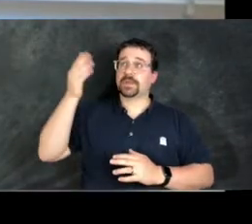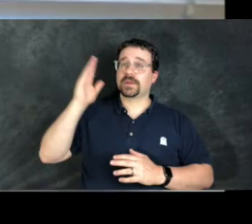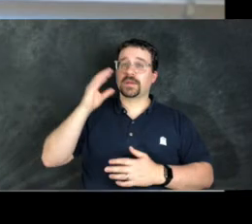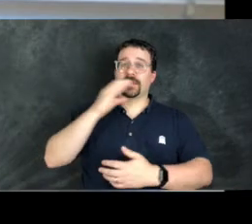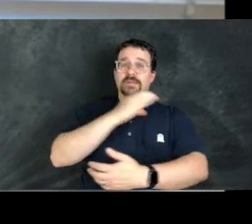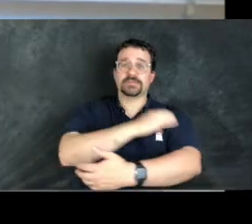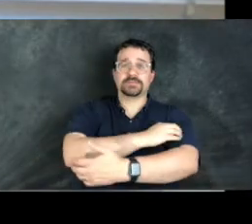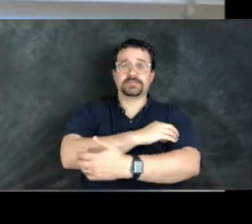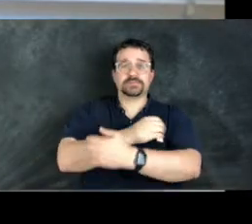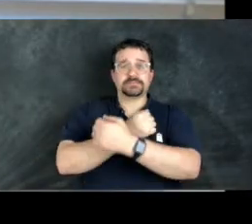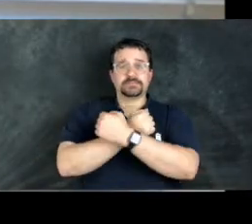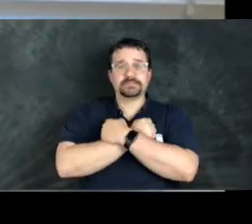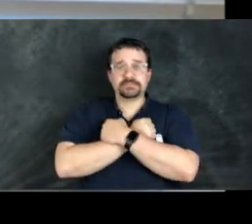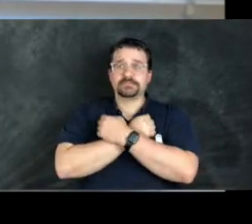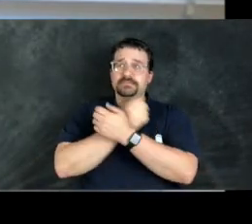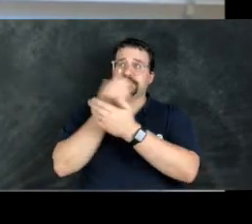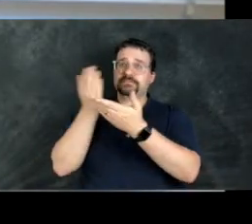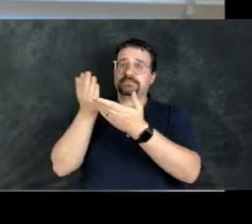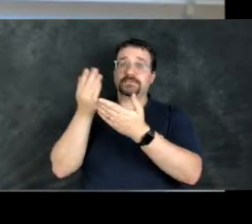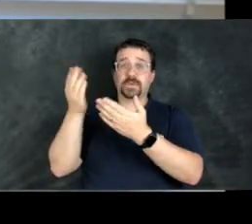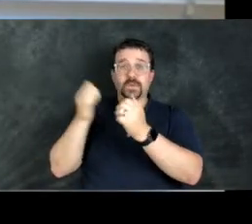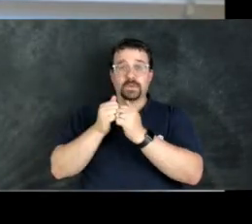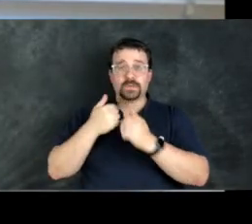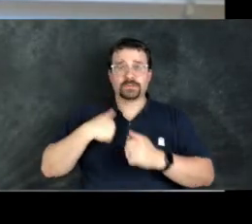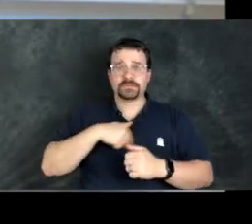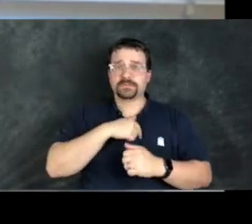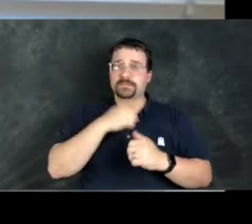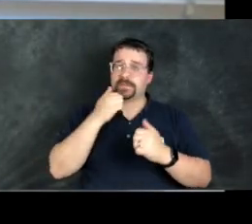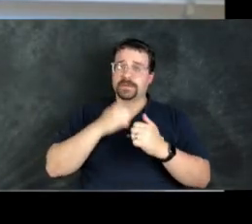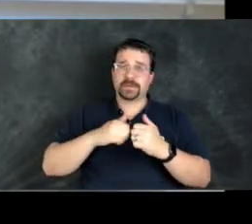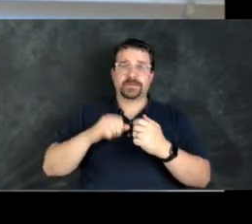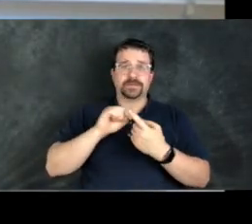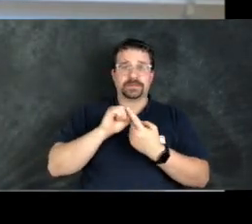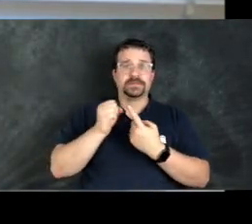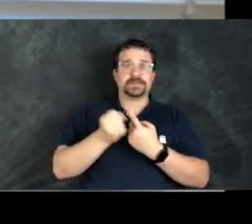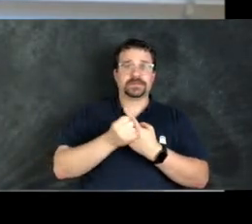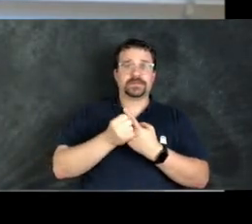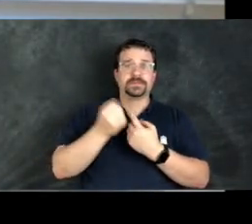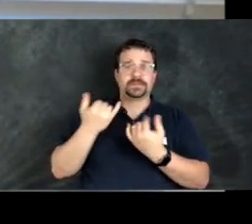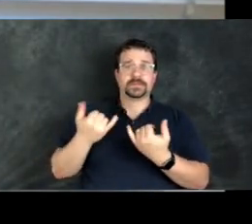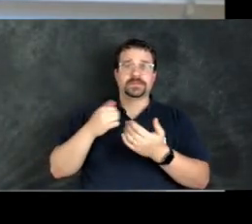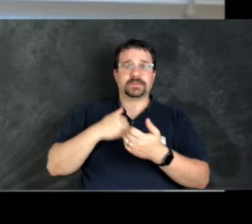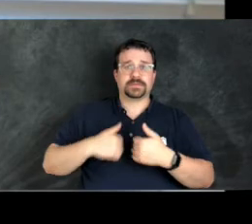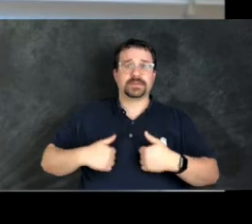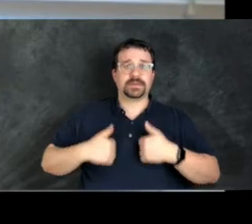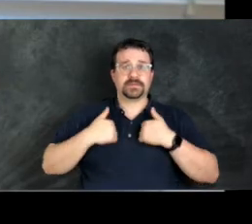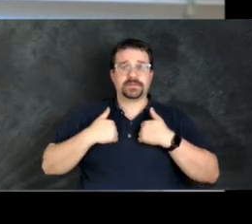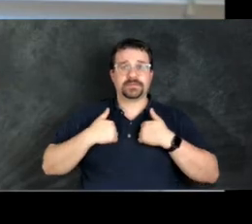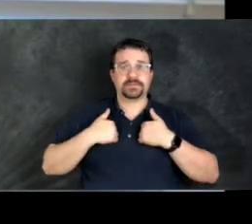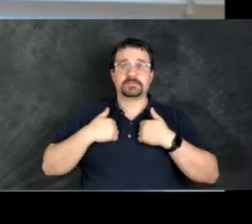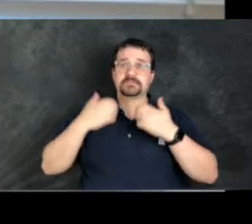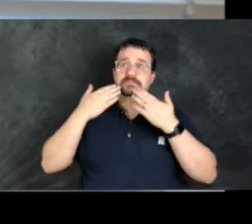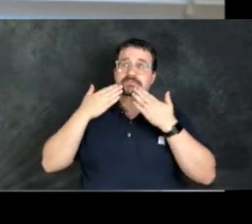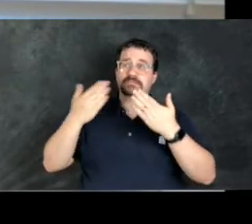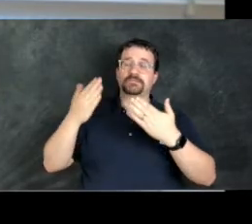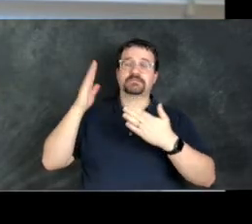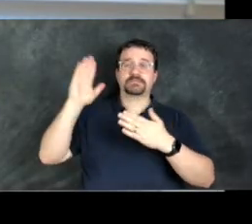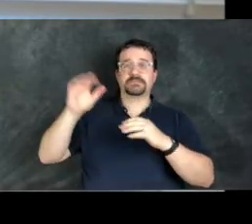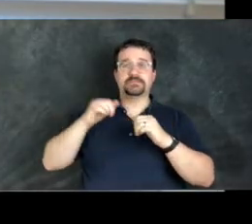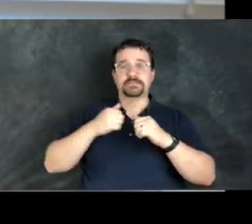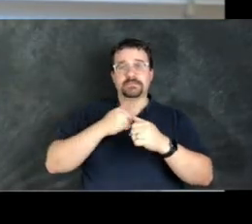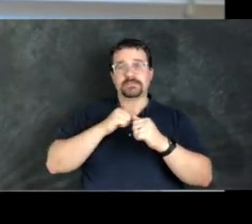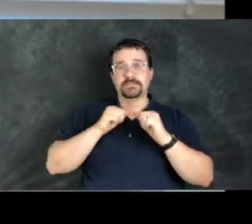God of power and love, you are with us in every circumstance of this life. We thank you for